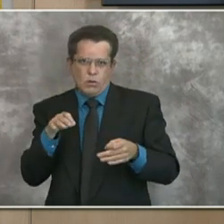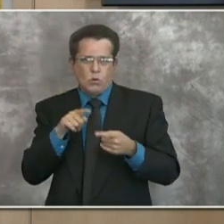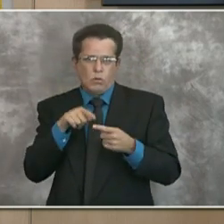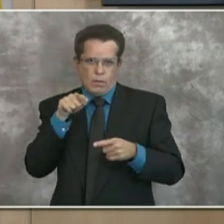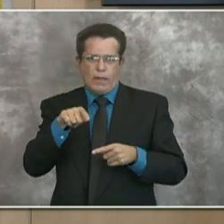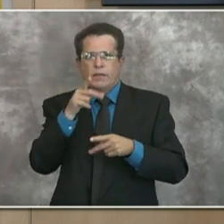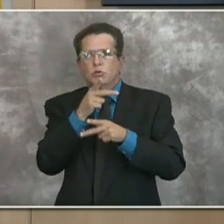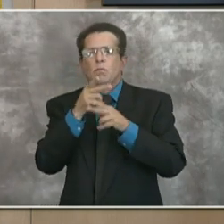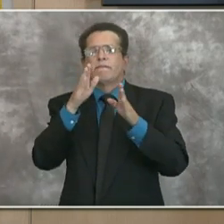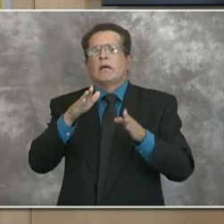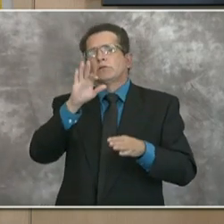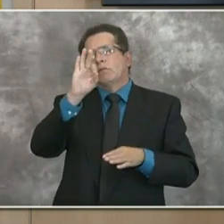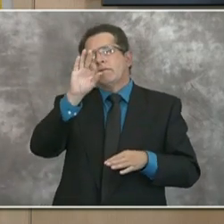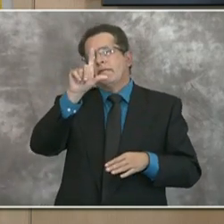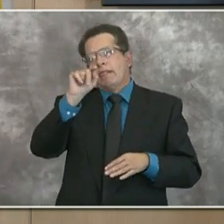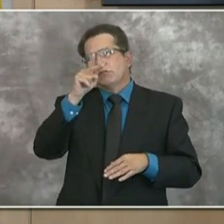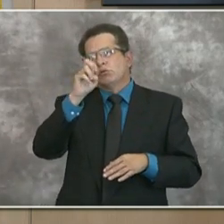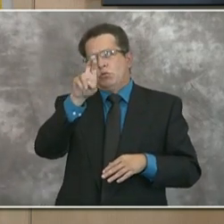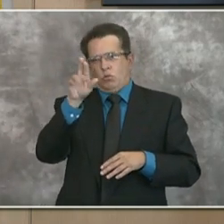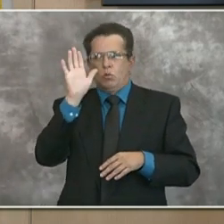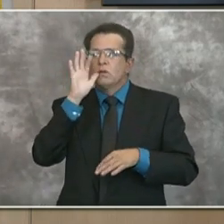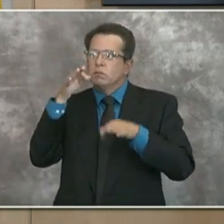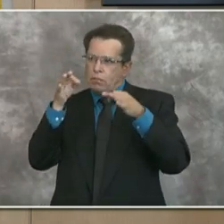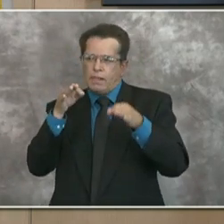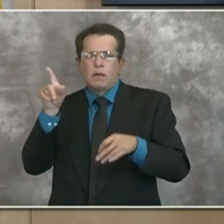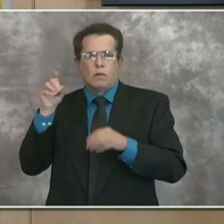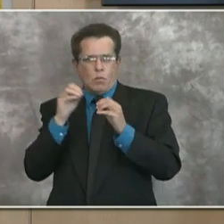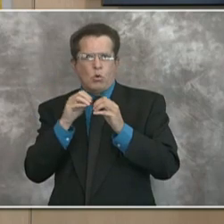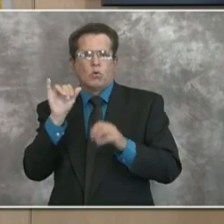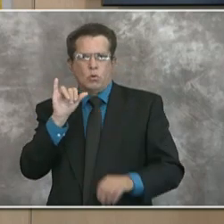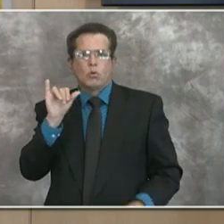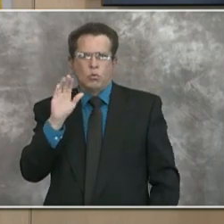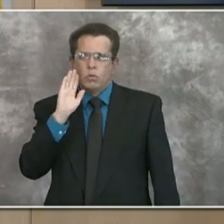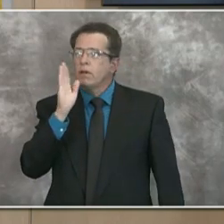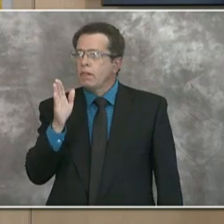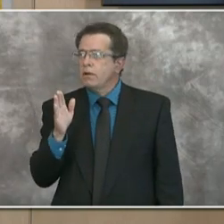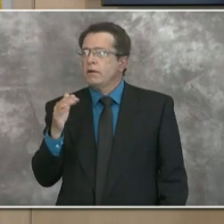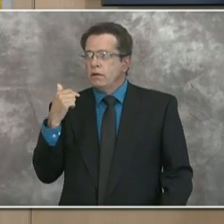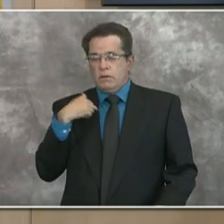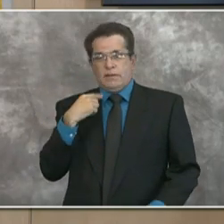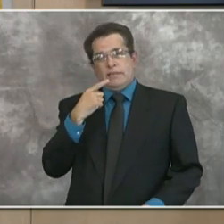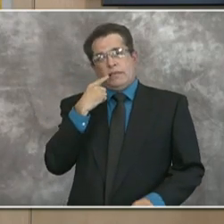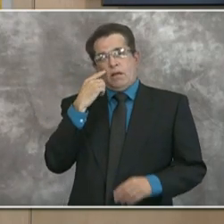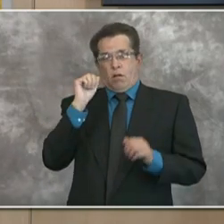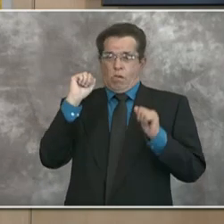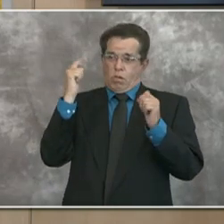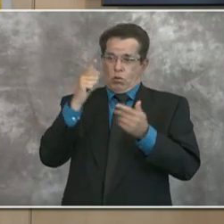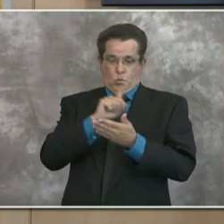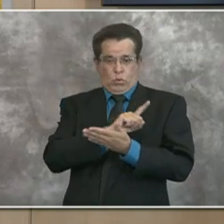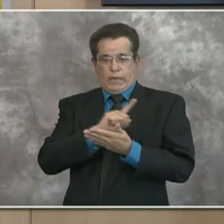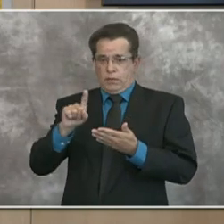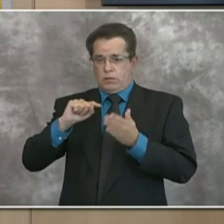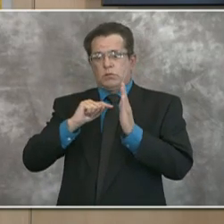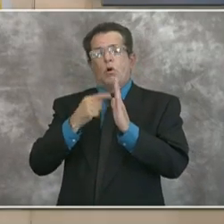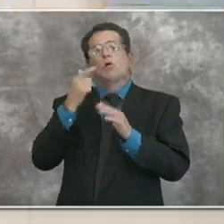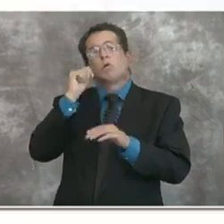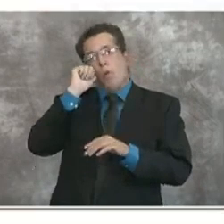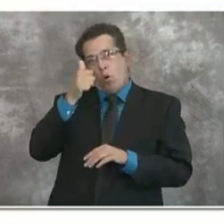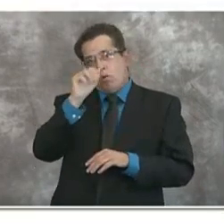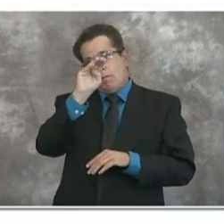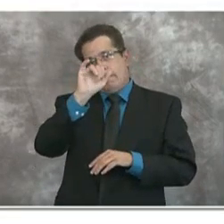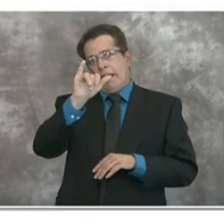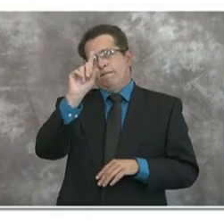Supervisor Fletcher will be covering a couple of other ones that I won't highlight. As we've said all week, starting tomorrow, May